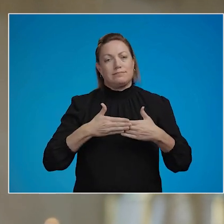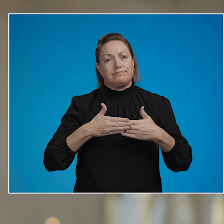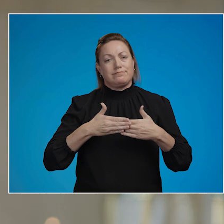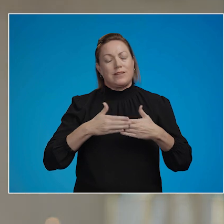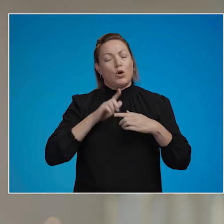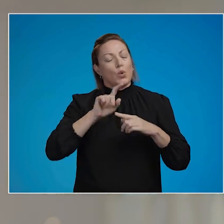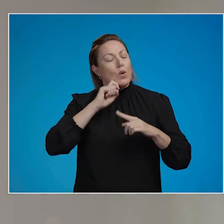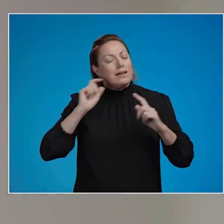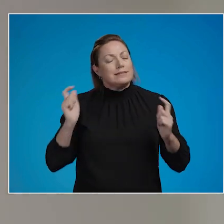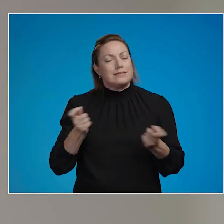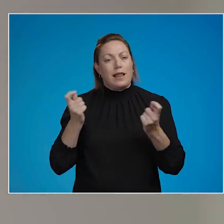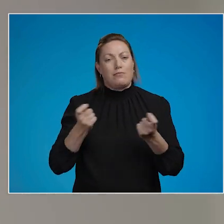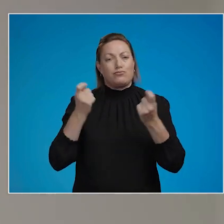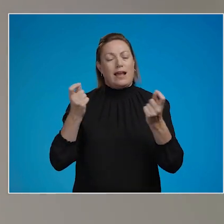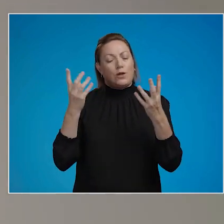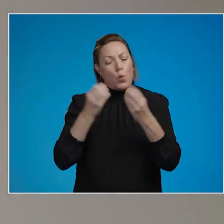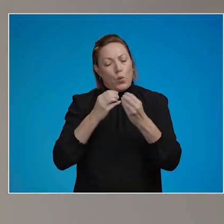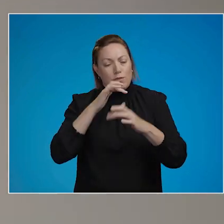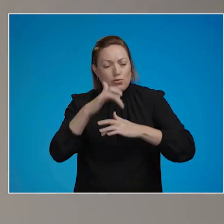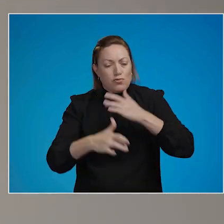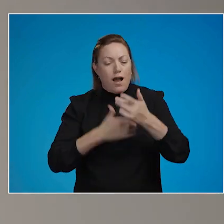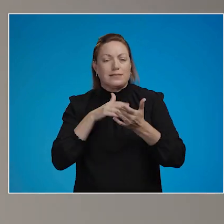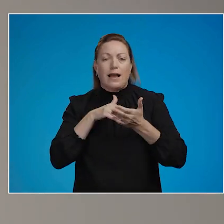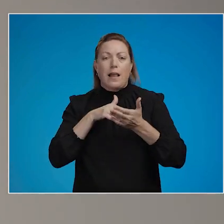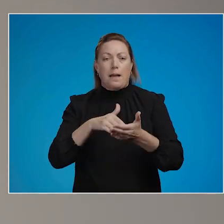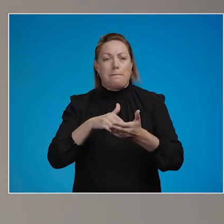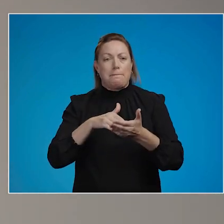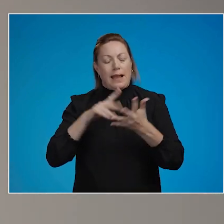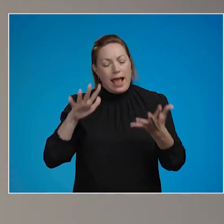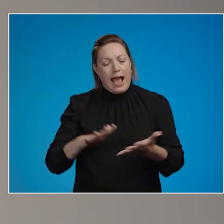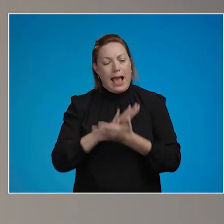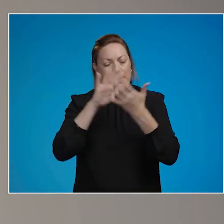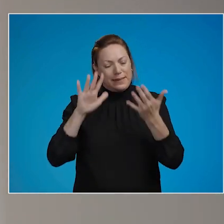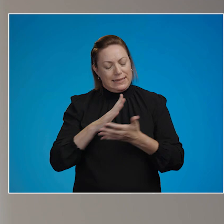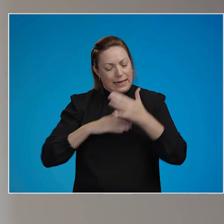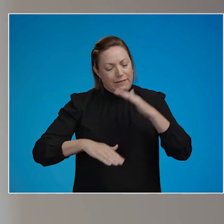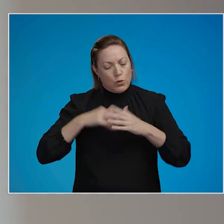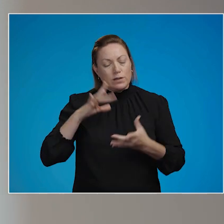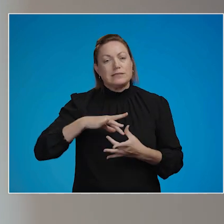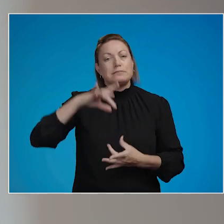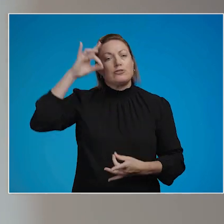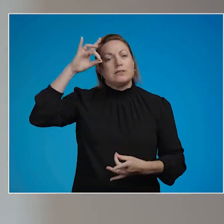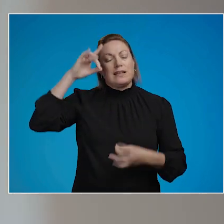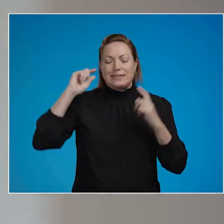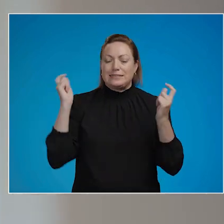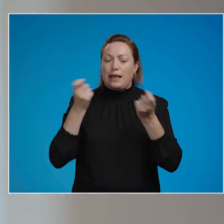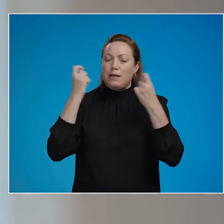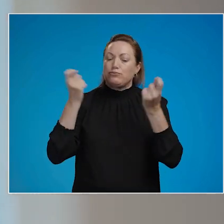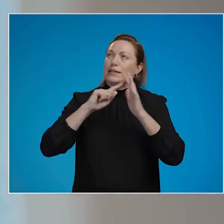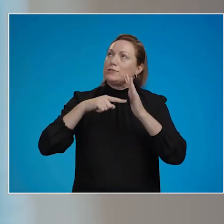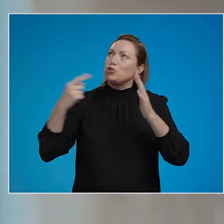Paschal Feast come with Christ's help and exulting in spirit to those feasts that are celebrated in eternal